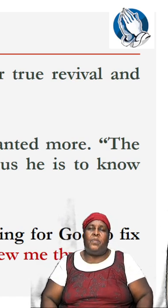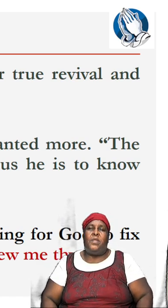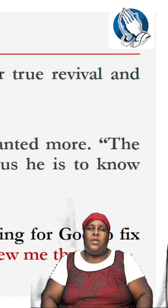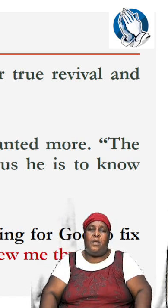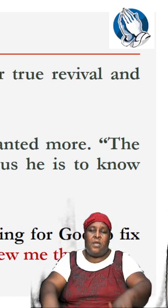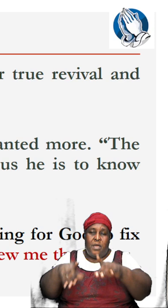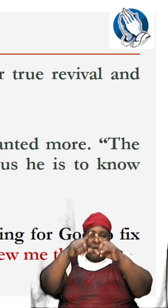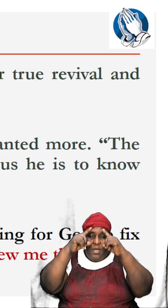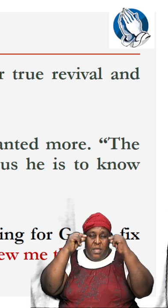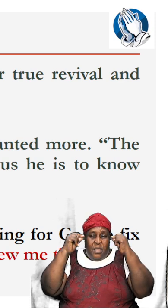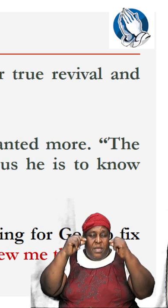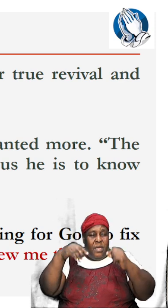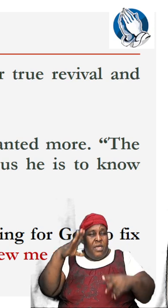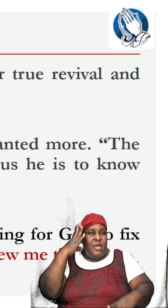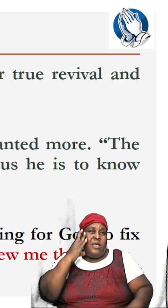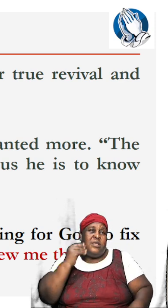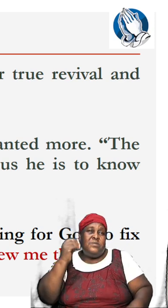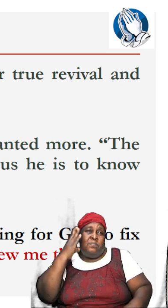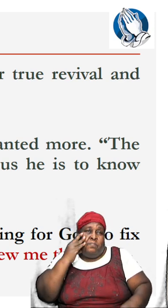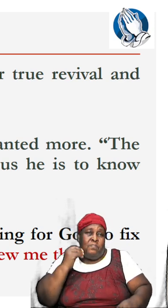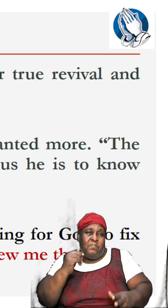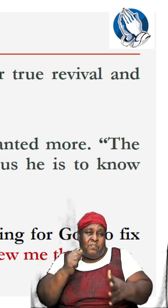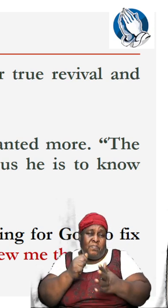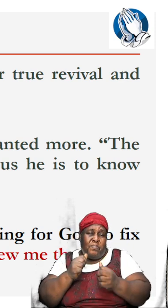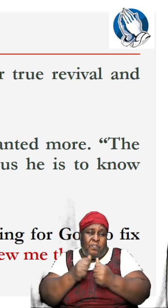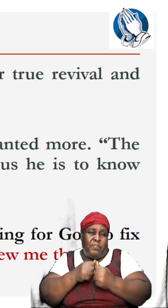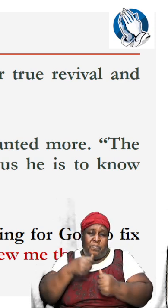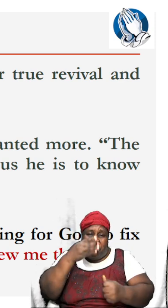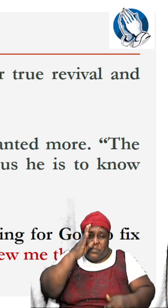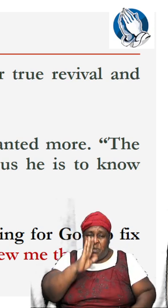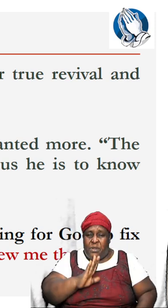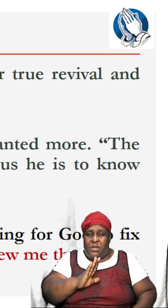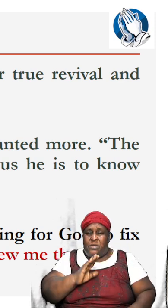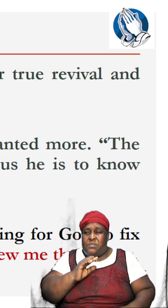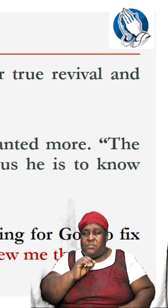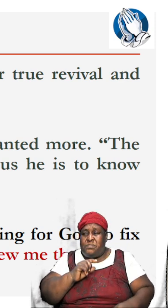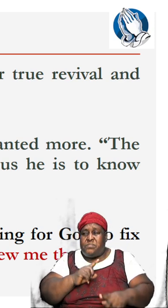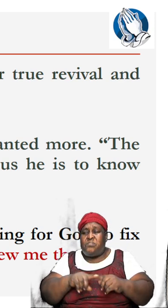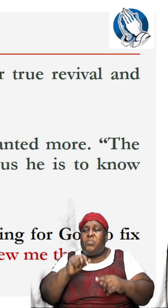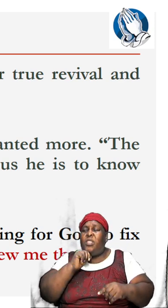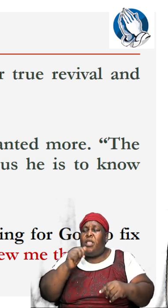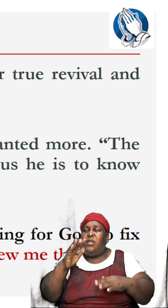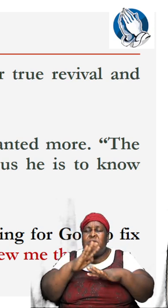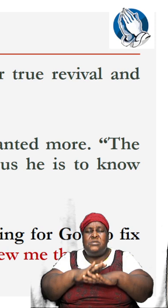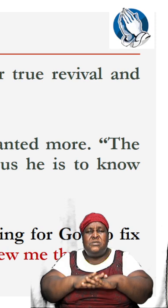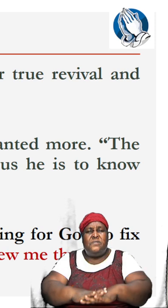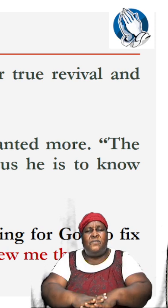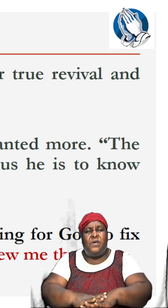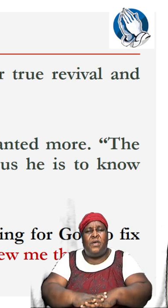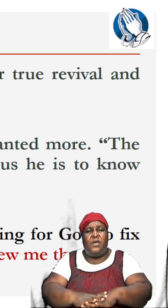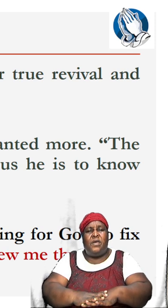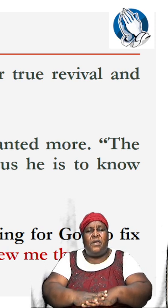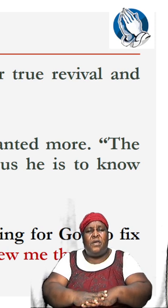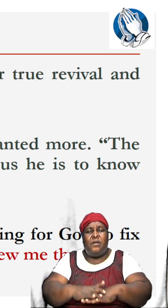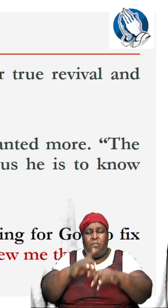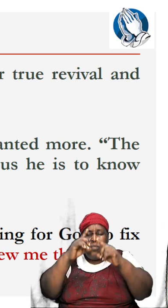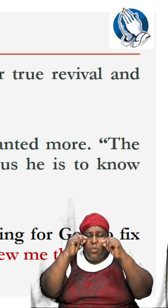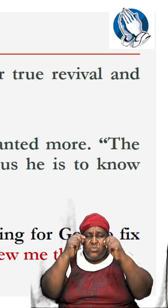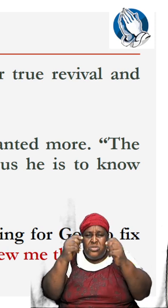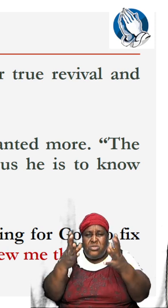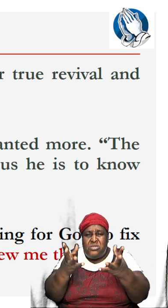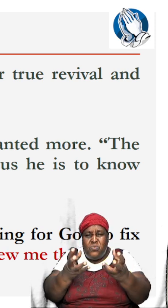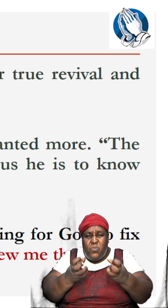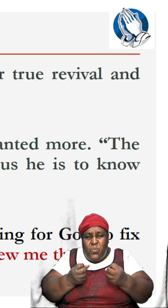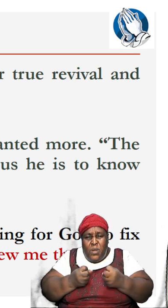Moses had experience with God, but he was not satisfied with that. He wanted more. The more a